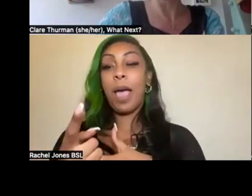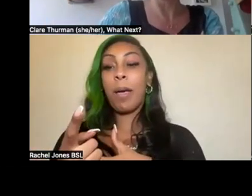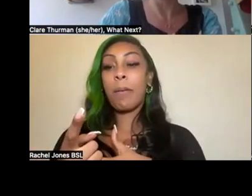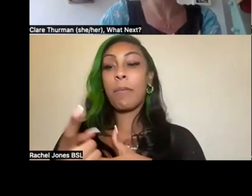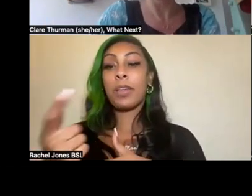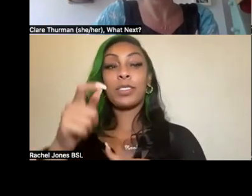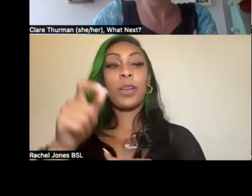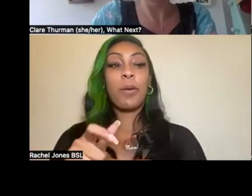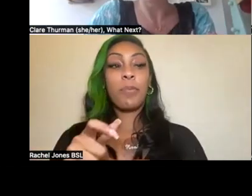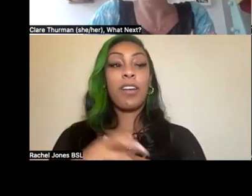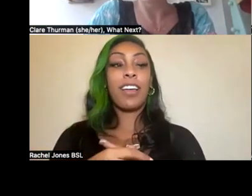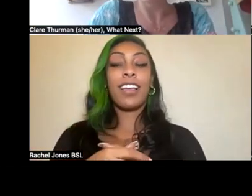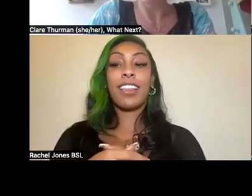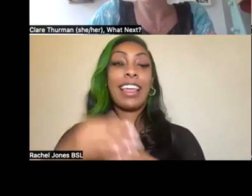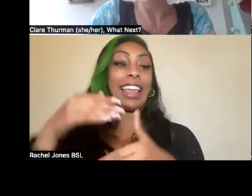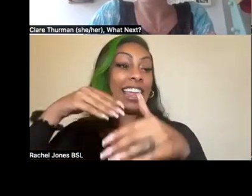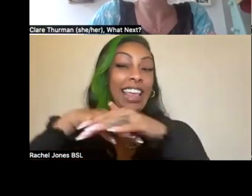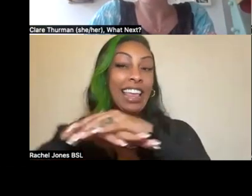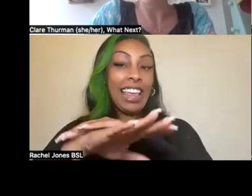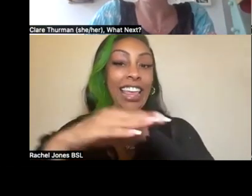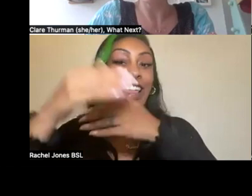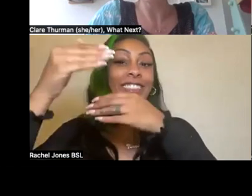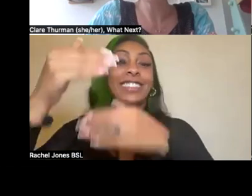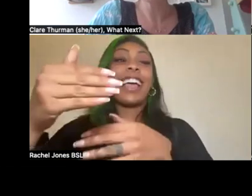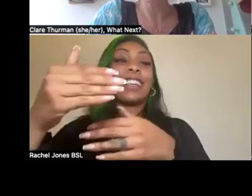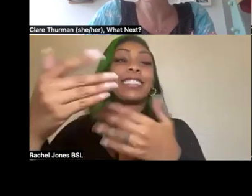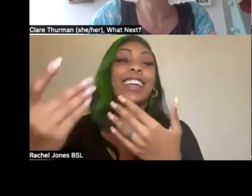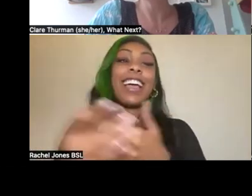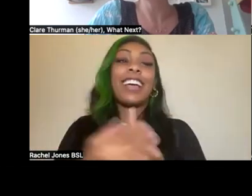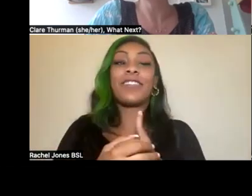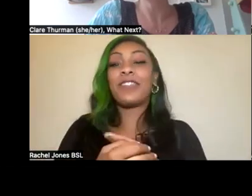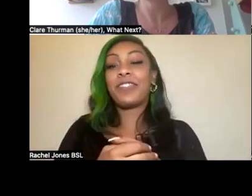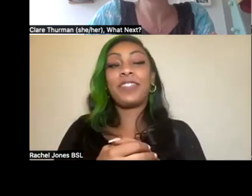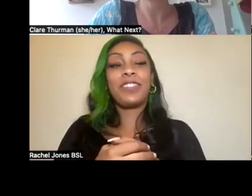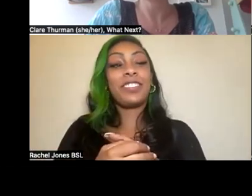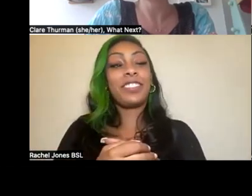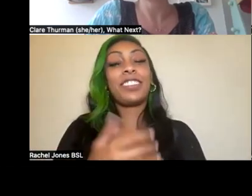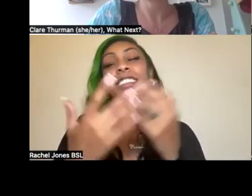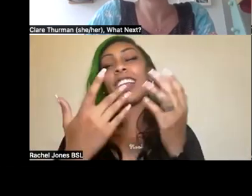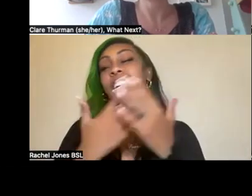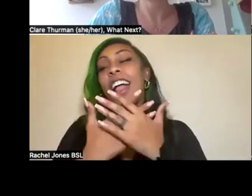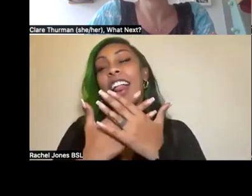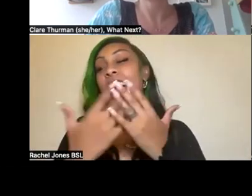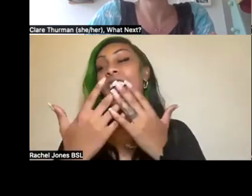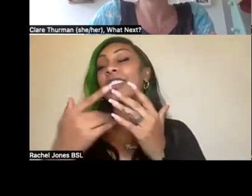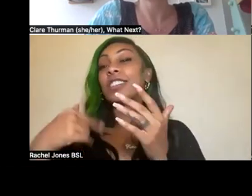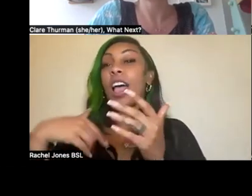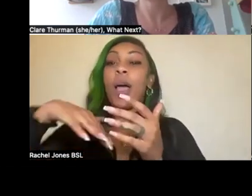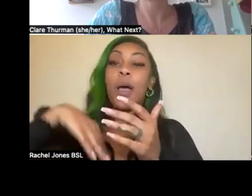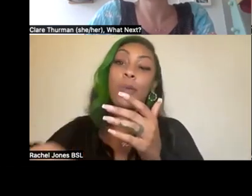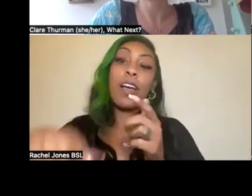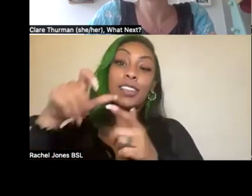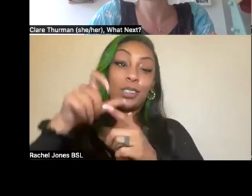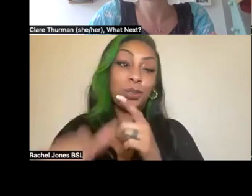to enter the sector or to sustain a career in the sector. So there's lots more to do. Those are the things that